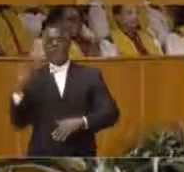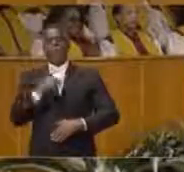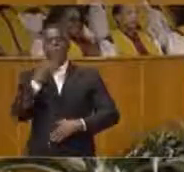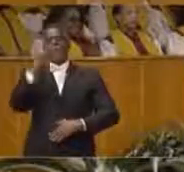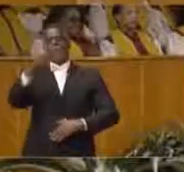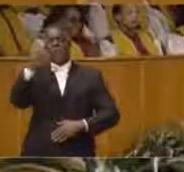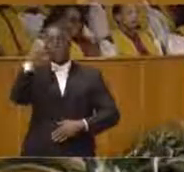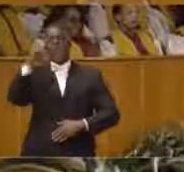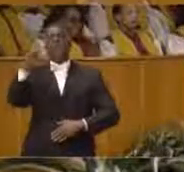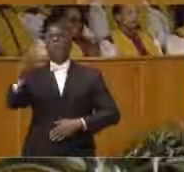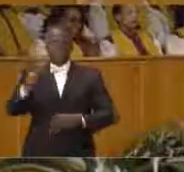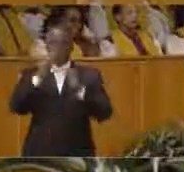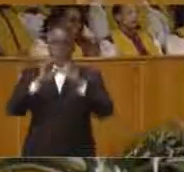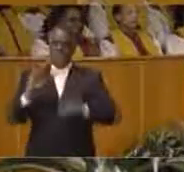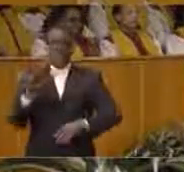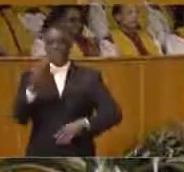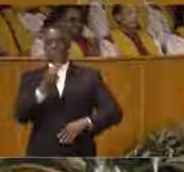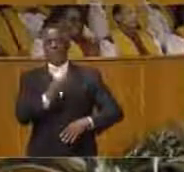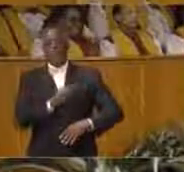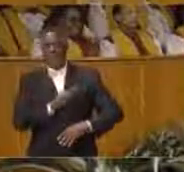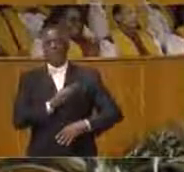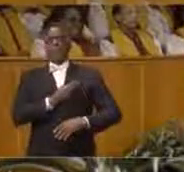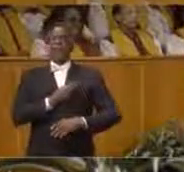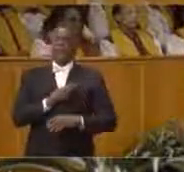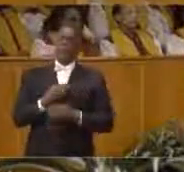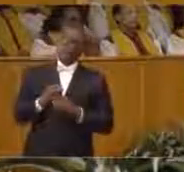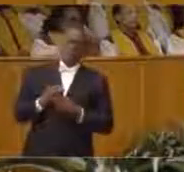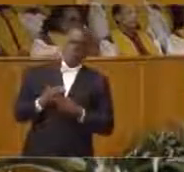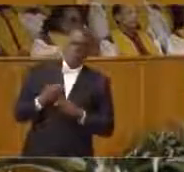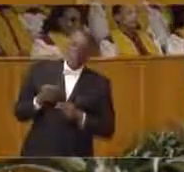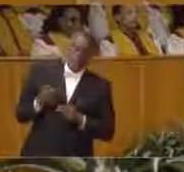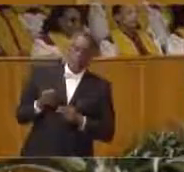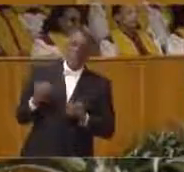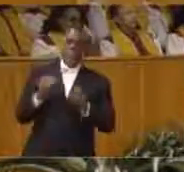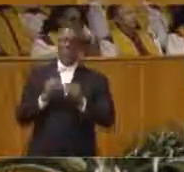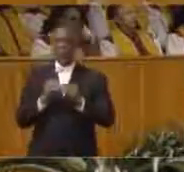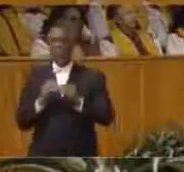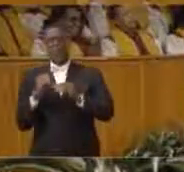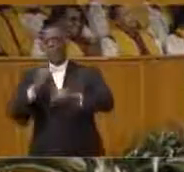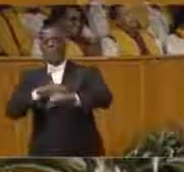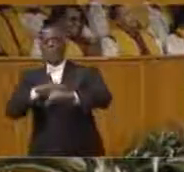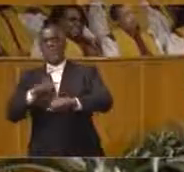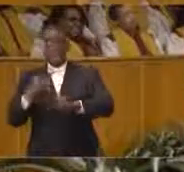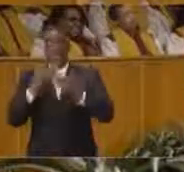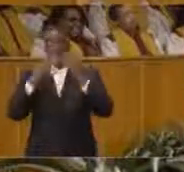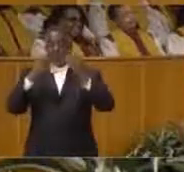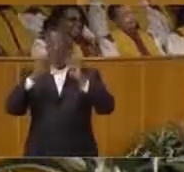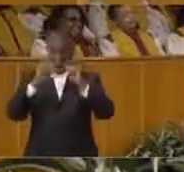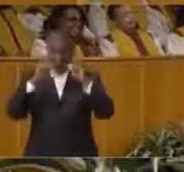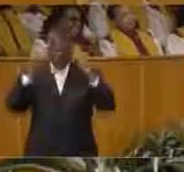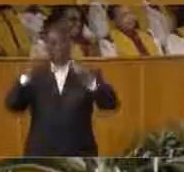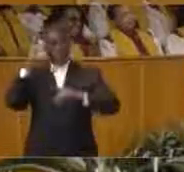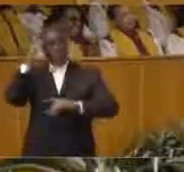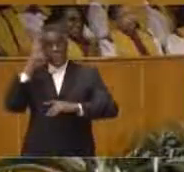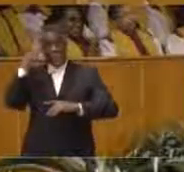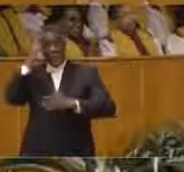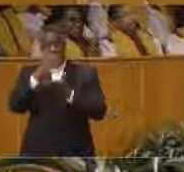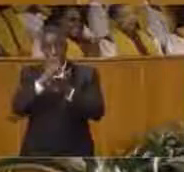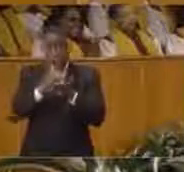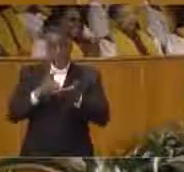you for allowing our golden moments to roll on just a little while longer. Thank you for waking us with a reasonable